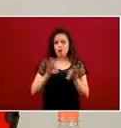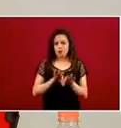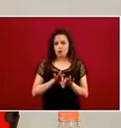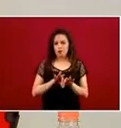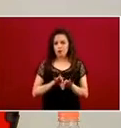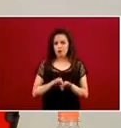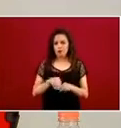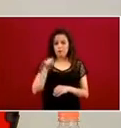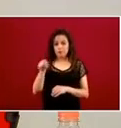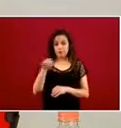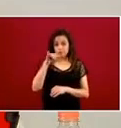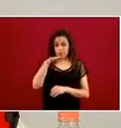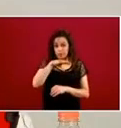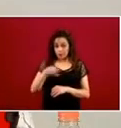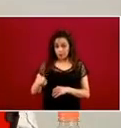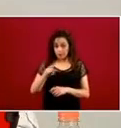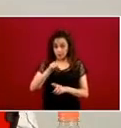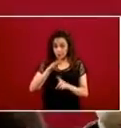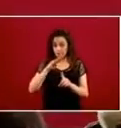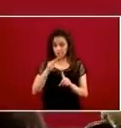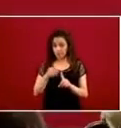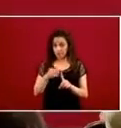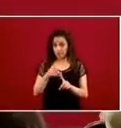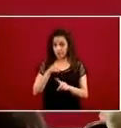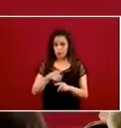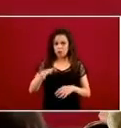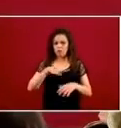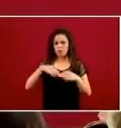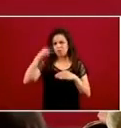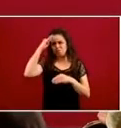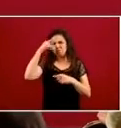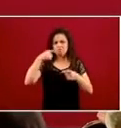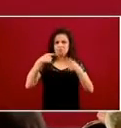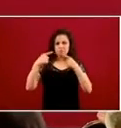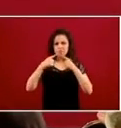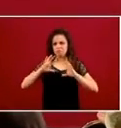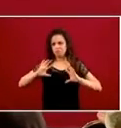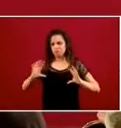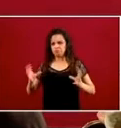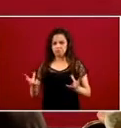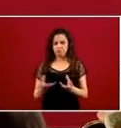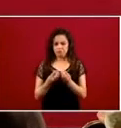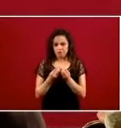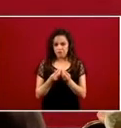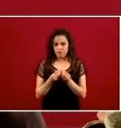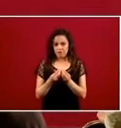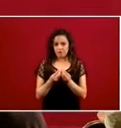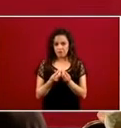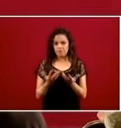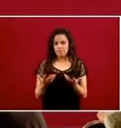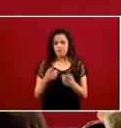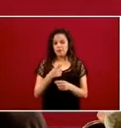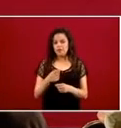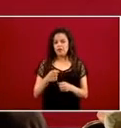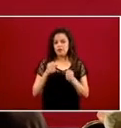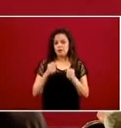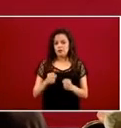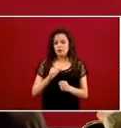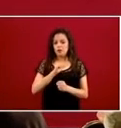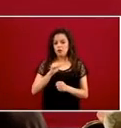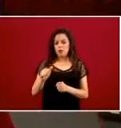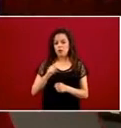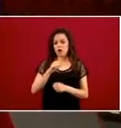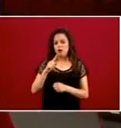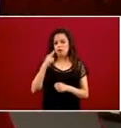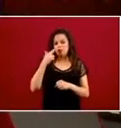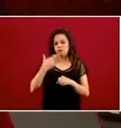food stamps, so to speak, also like additional help for cultural engaging in cultural and academic activities.